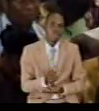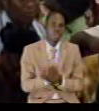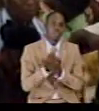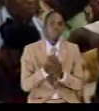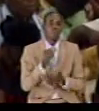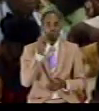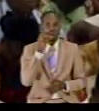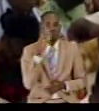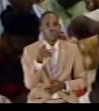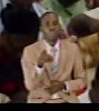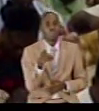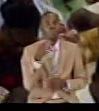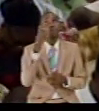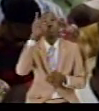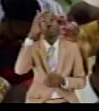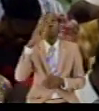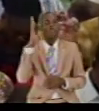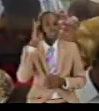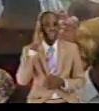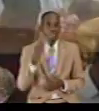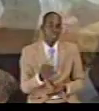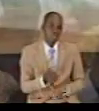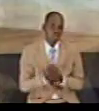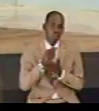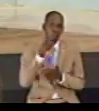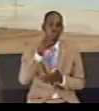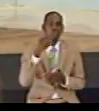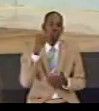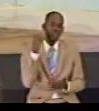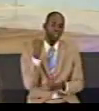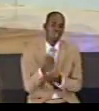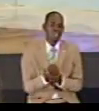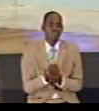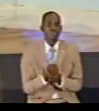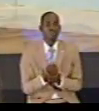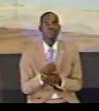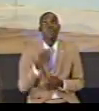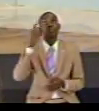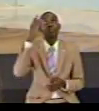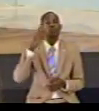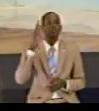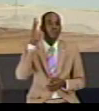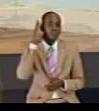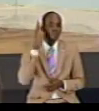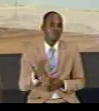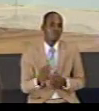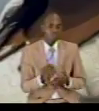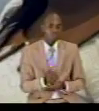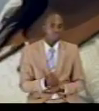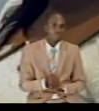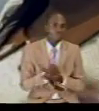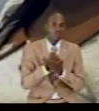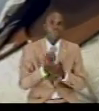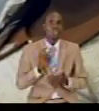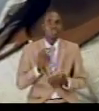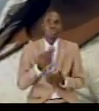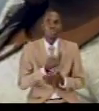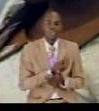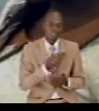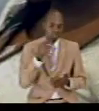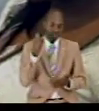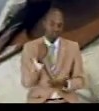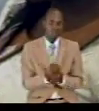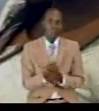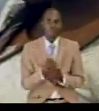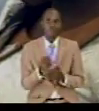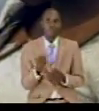God shall help you. God shall help us. Tell